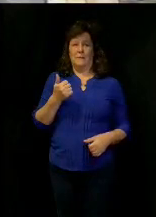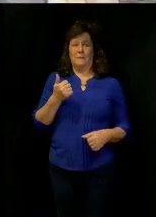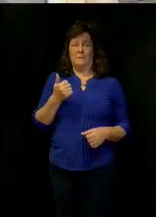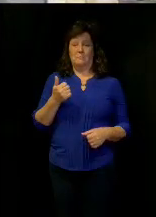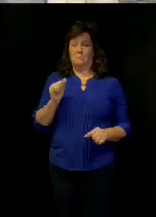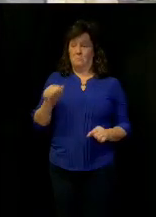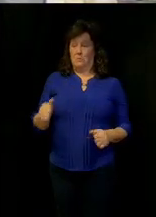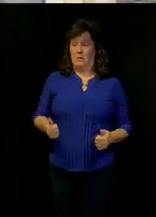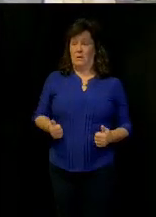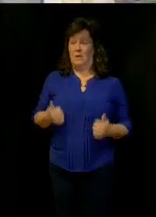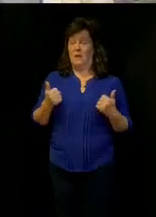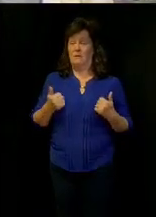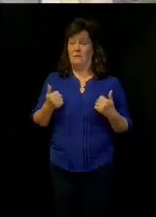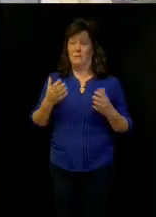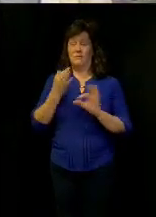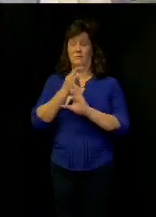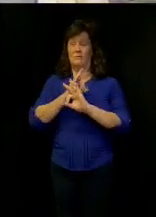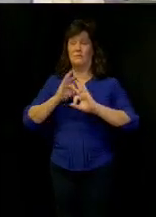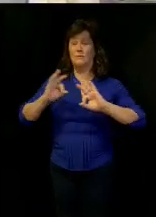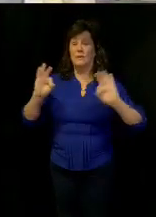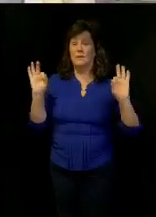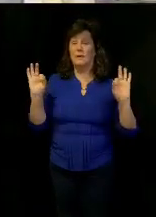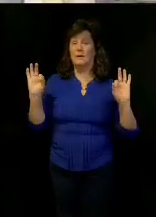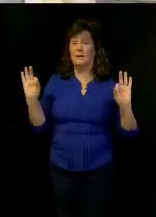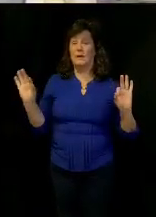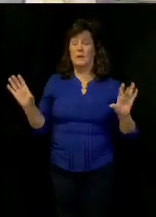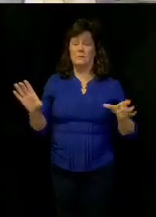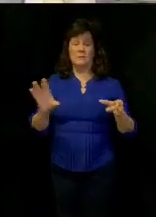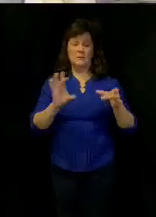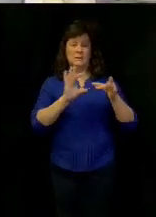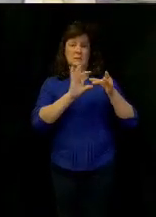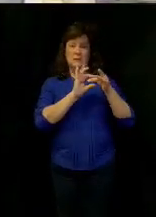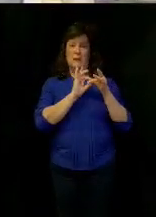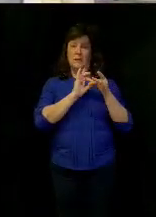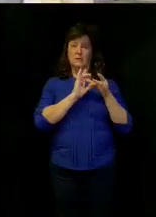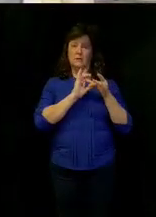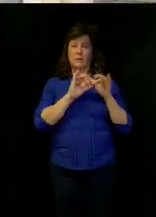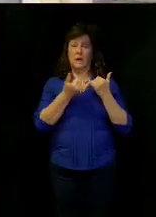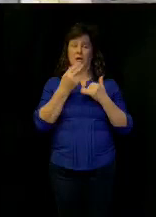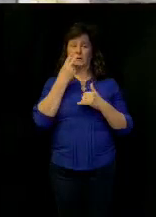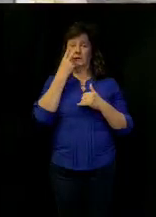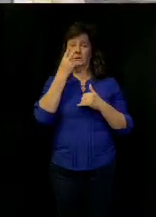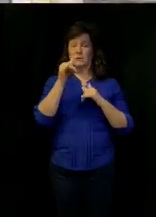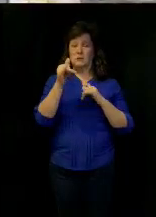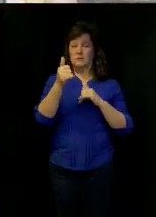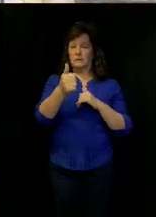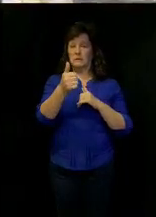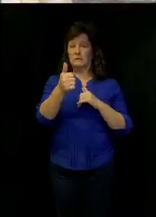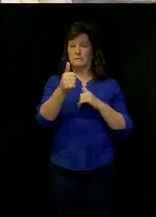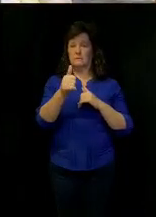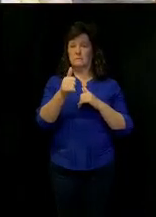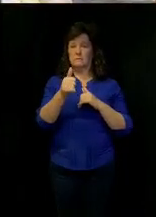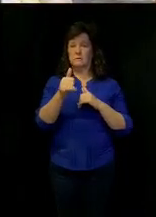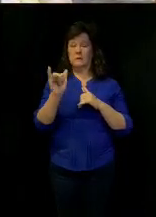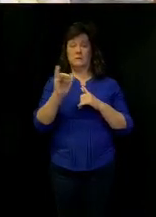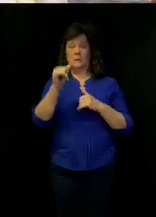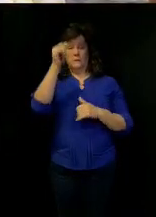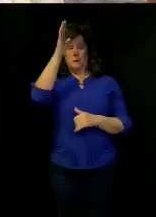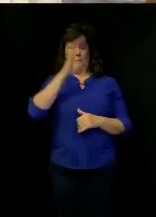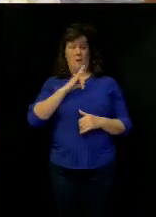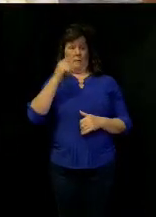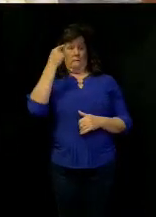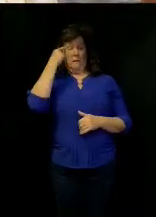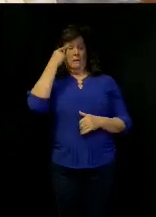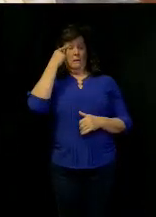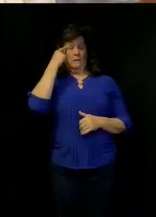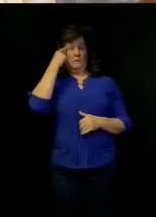Freedom and wholeness is attached to the way you see yourself. As a man thinketh, so is